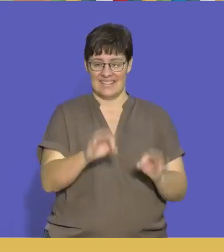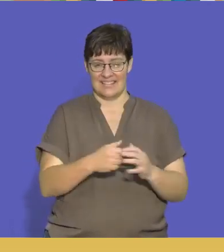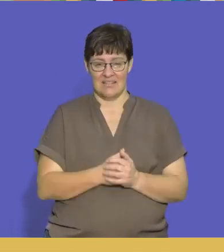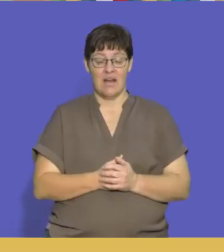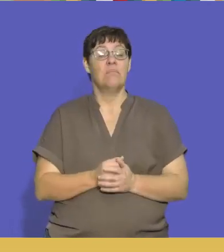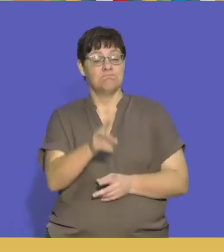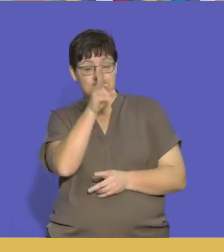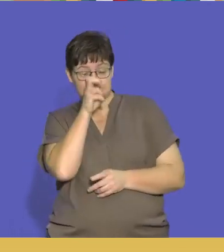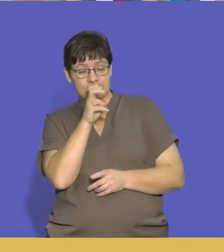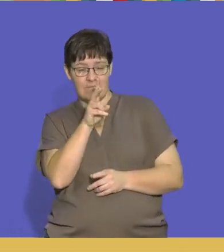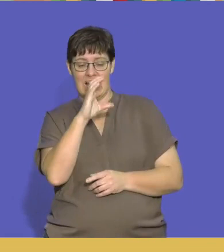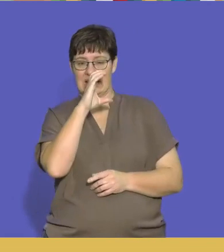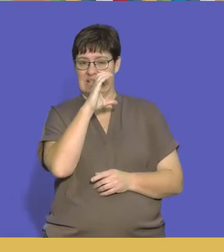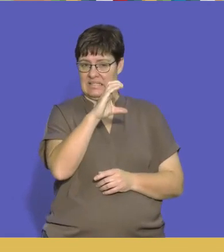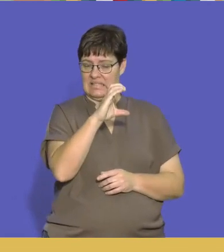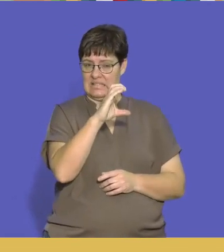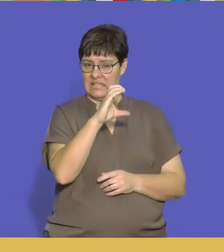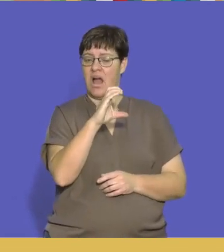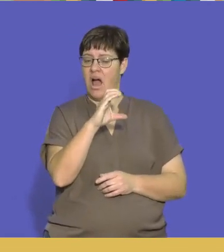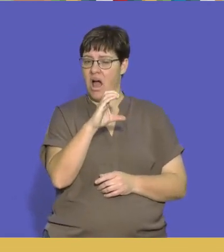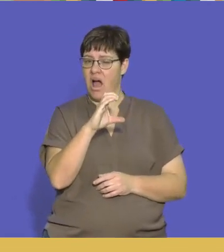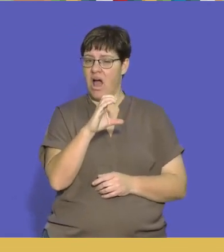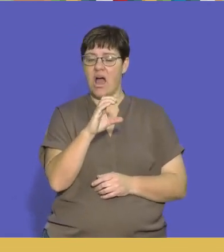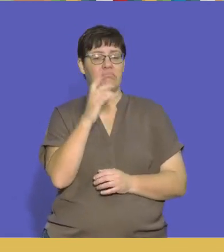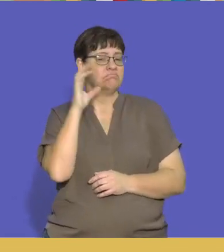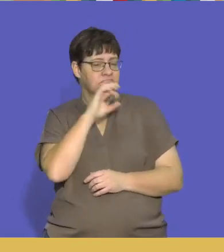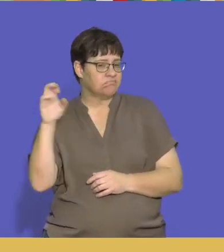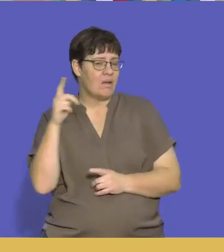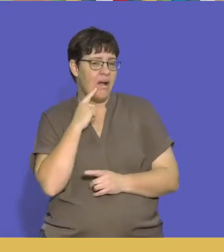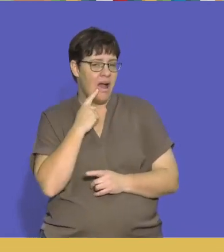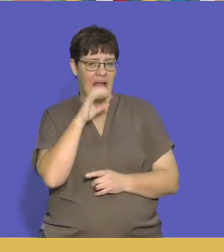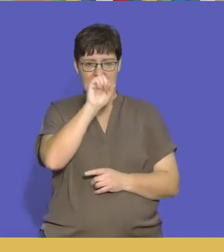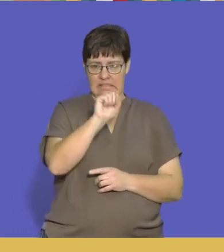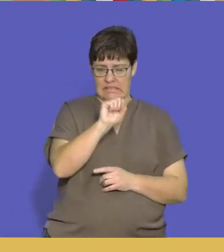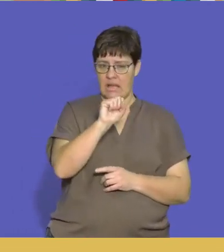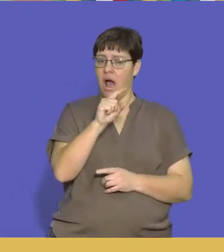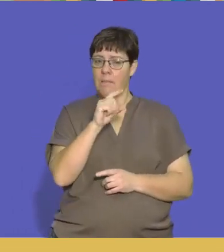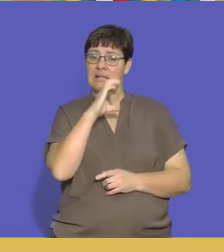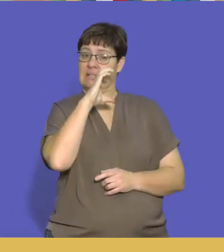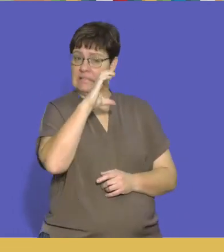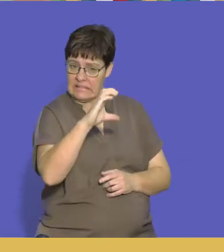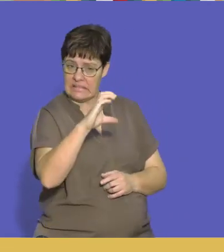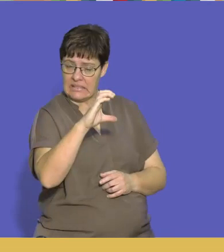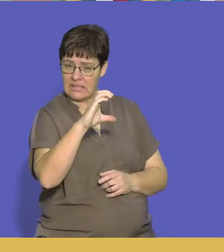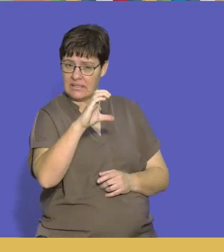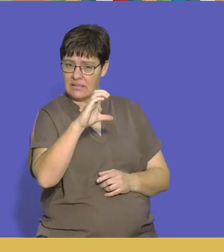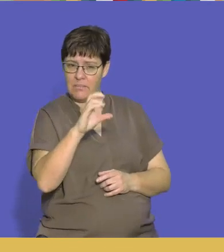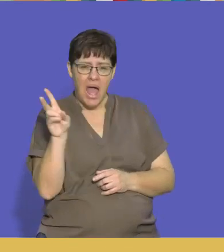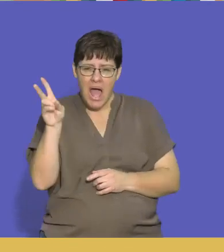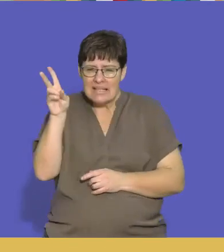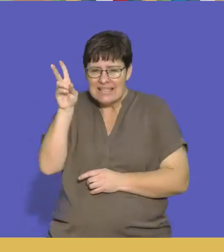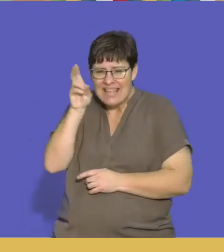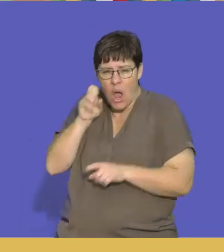Nice! We hear the s sound at the beginning of these words. All these words are spelt with the letter